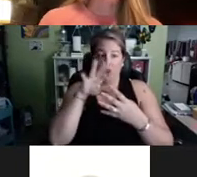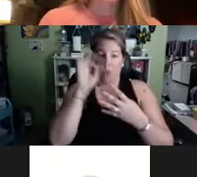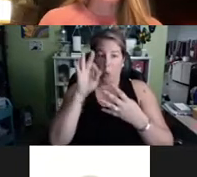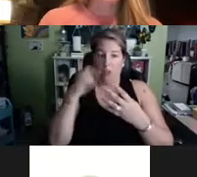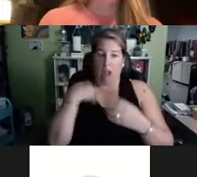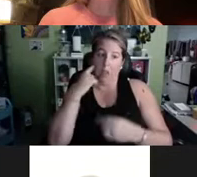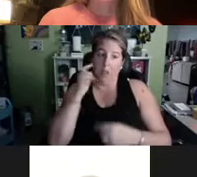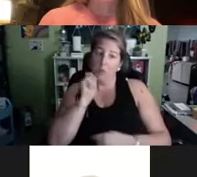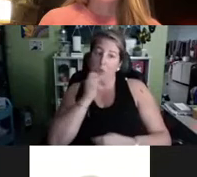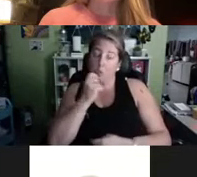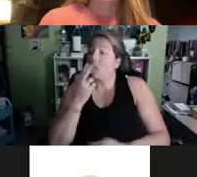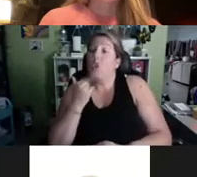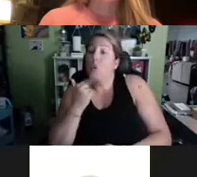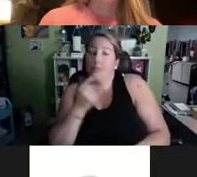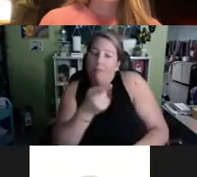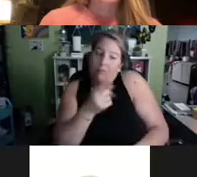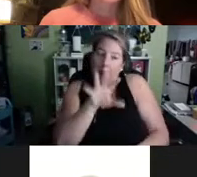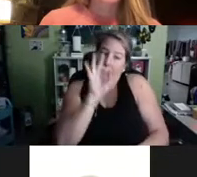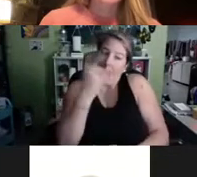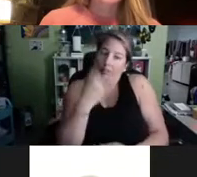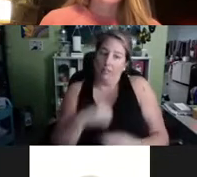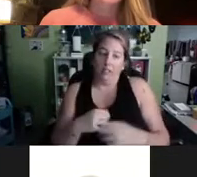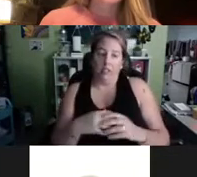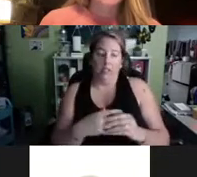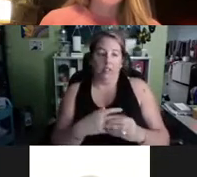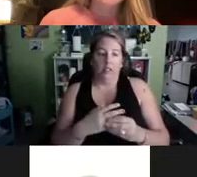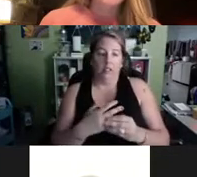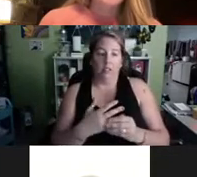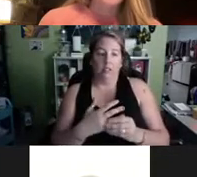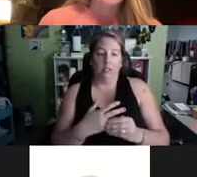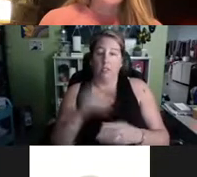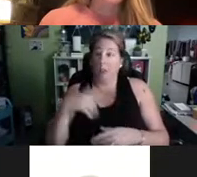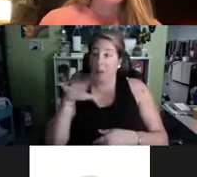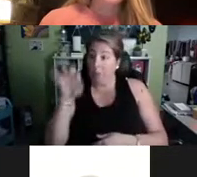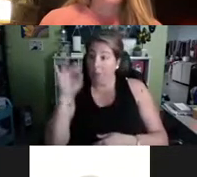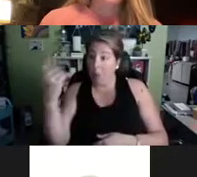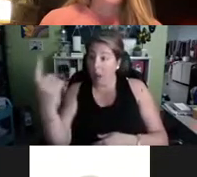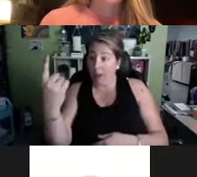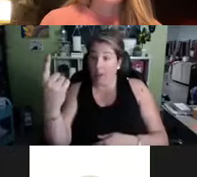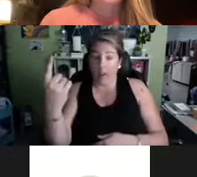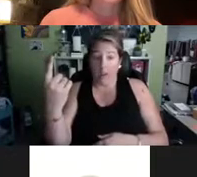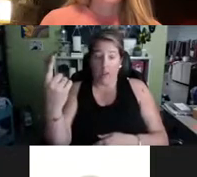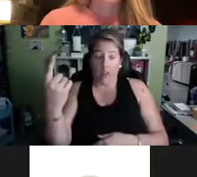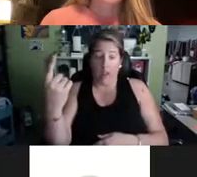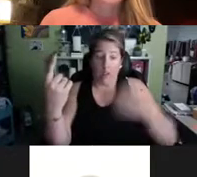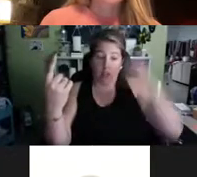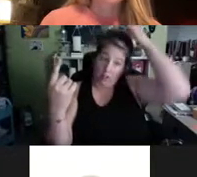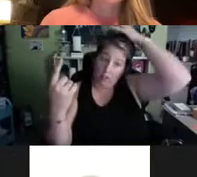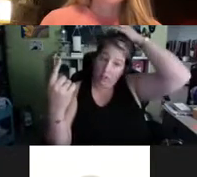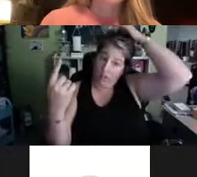was cute in the templates. So like you can literally just pick one and it will go